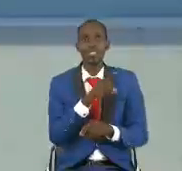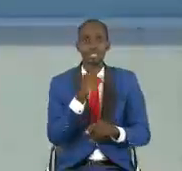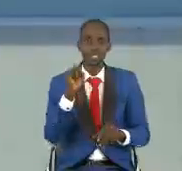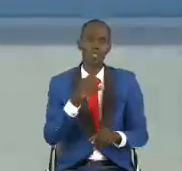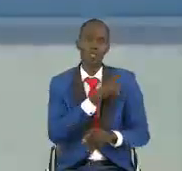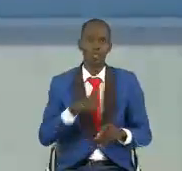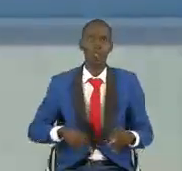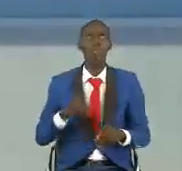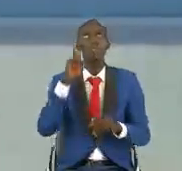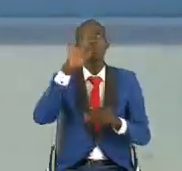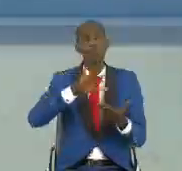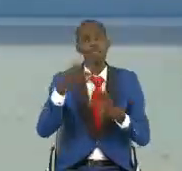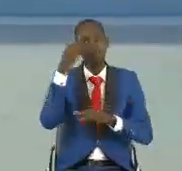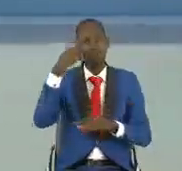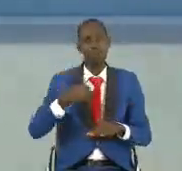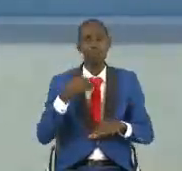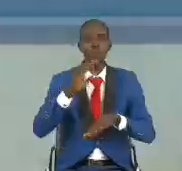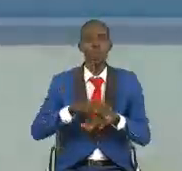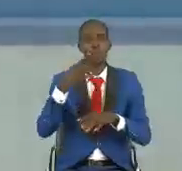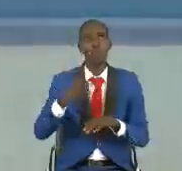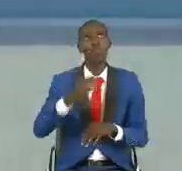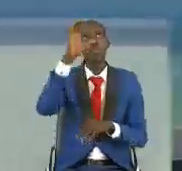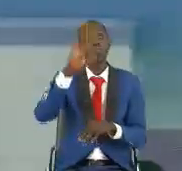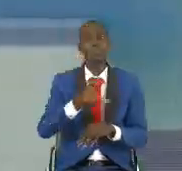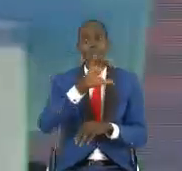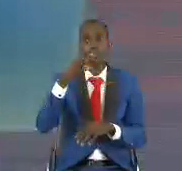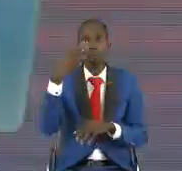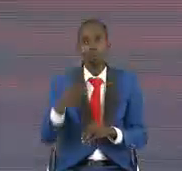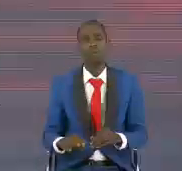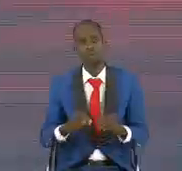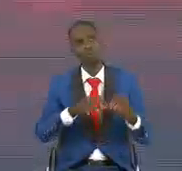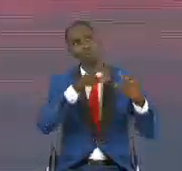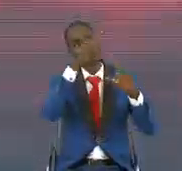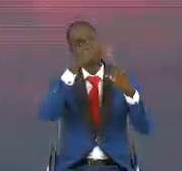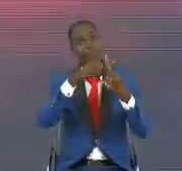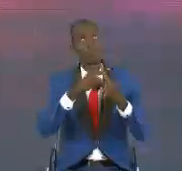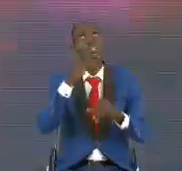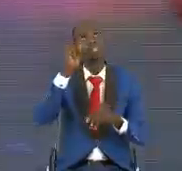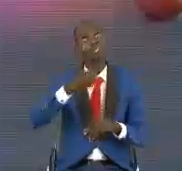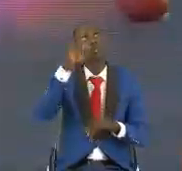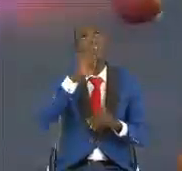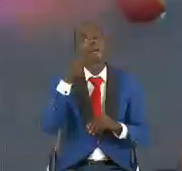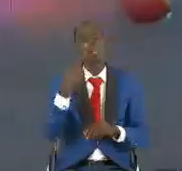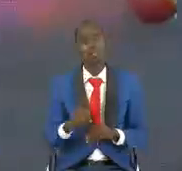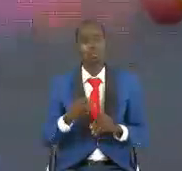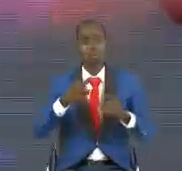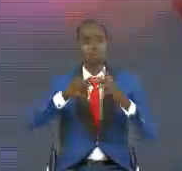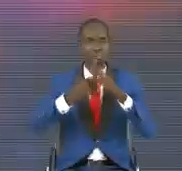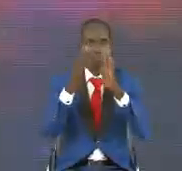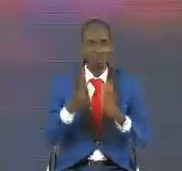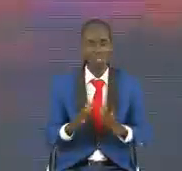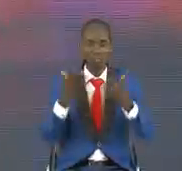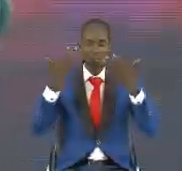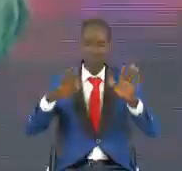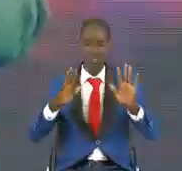me on the cross of Calvary. Yes, I believe. You are the author, you are the finisher, you are the provider, and you